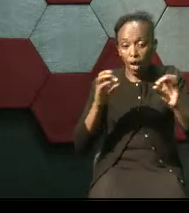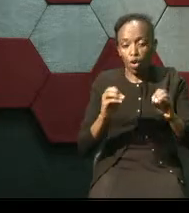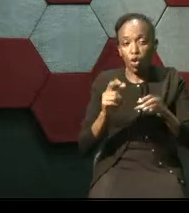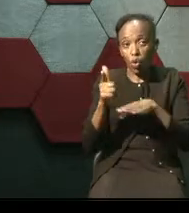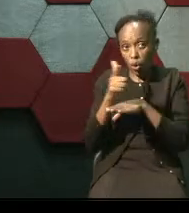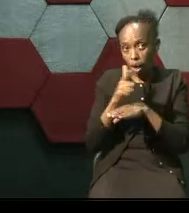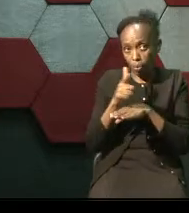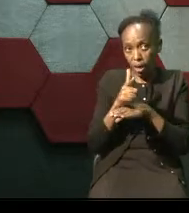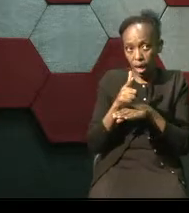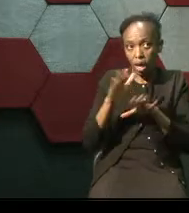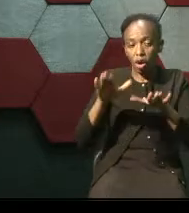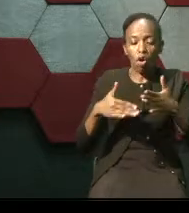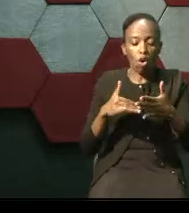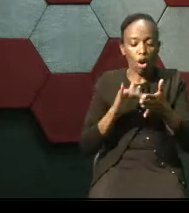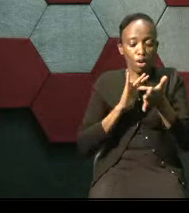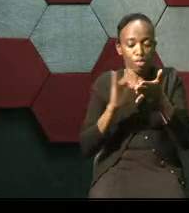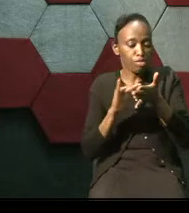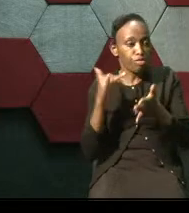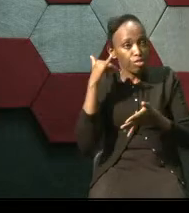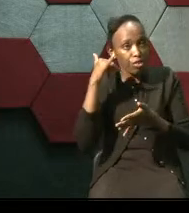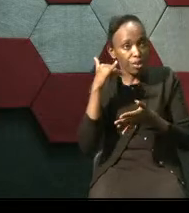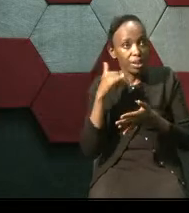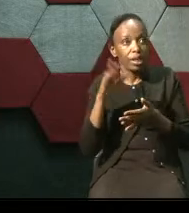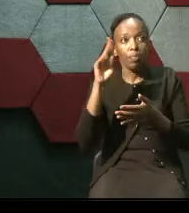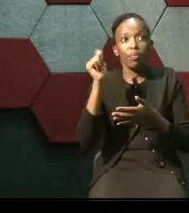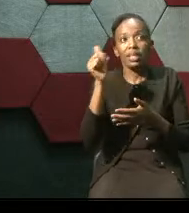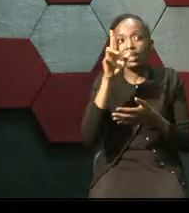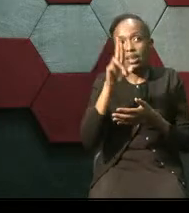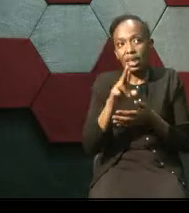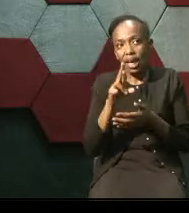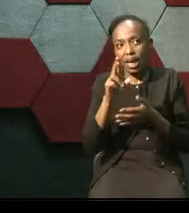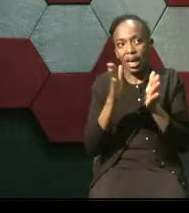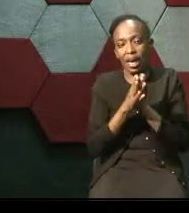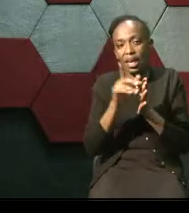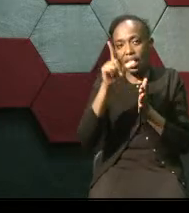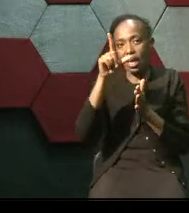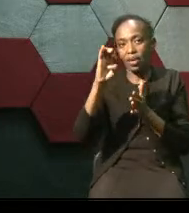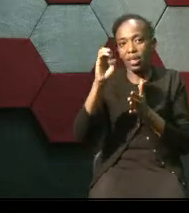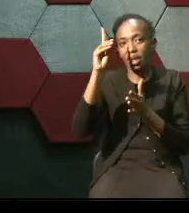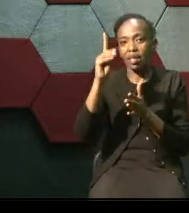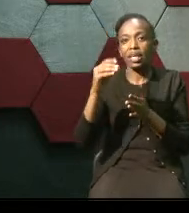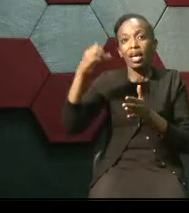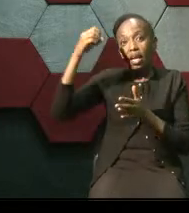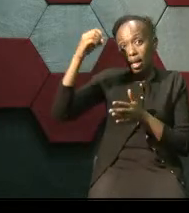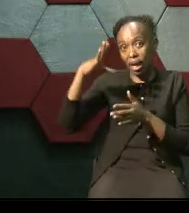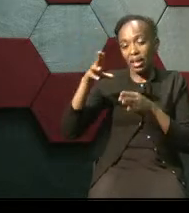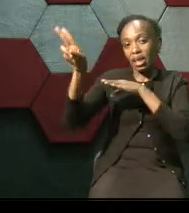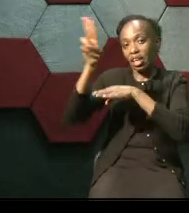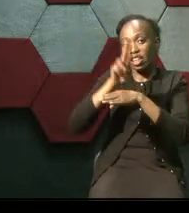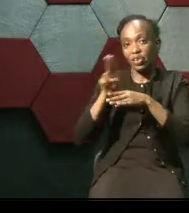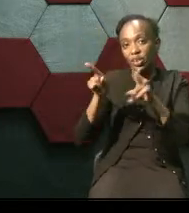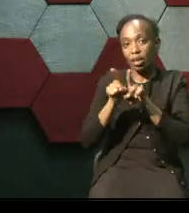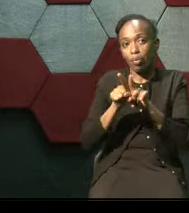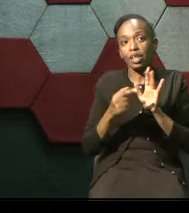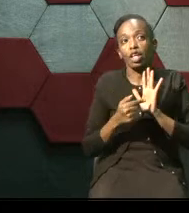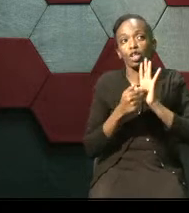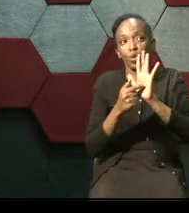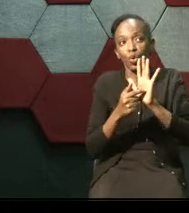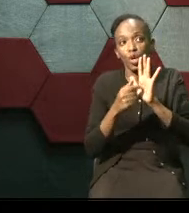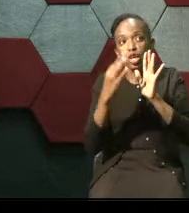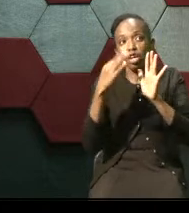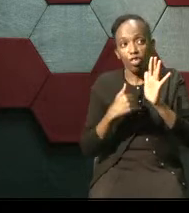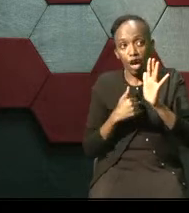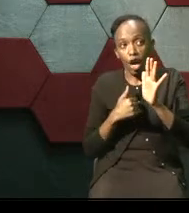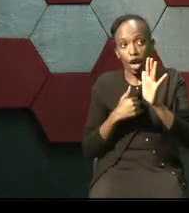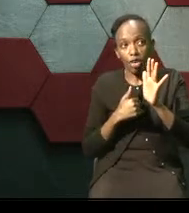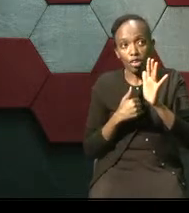camera or a smartphone. The buzzer and the LED lights are also used as an indication if there is any